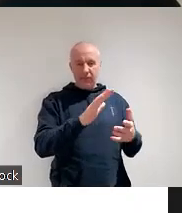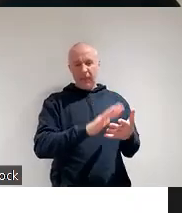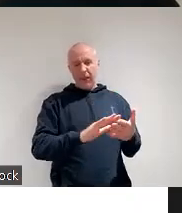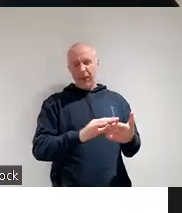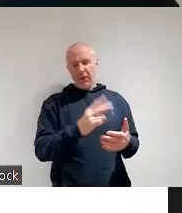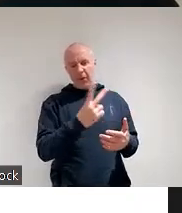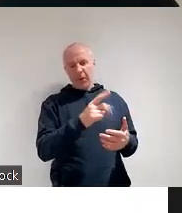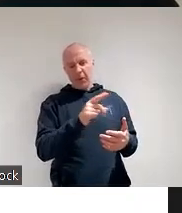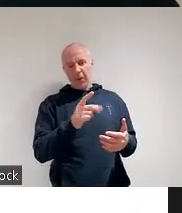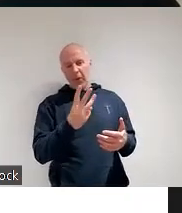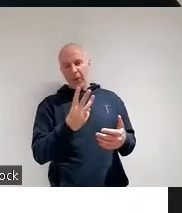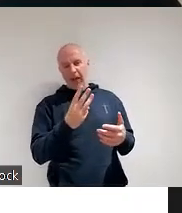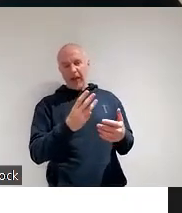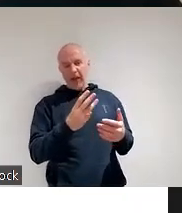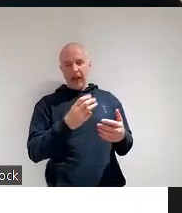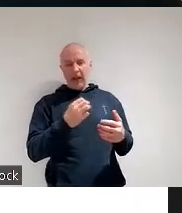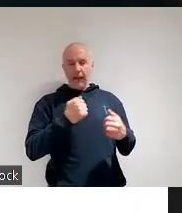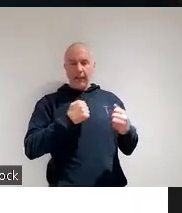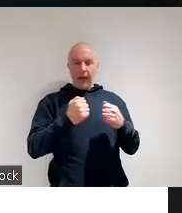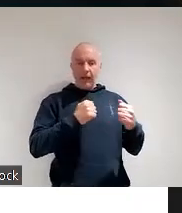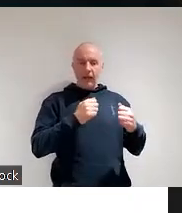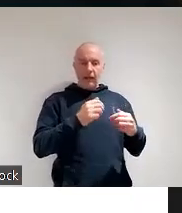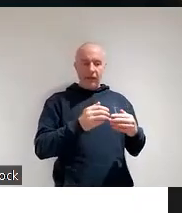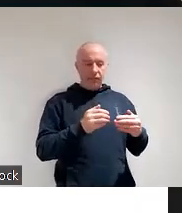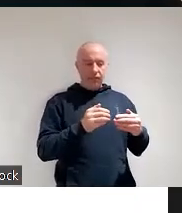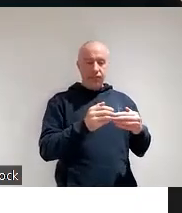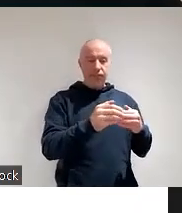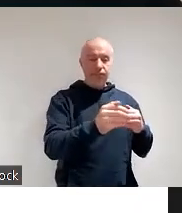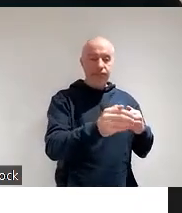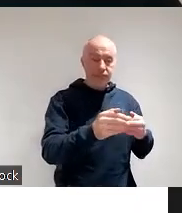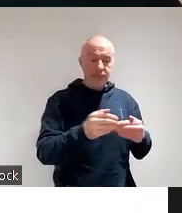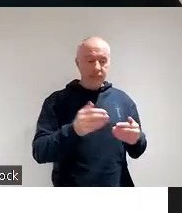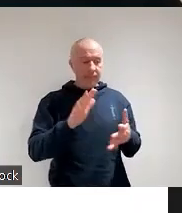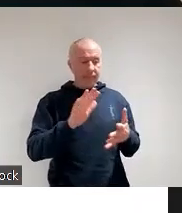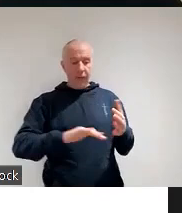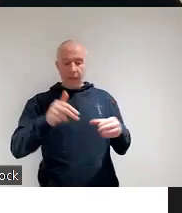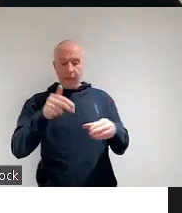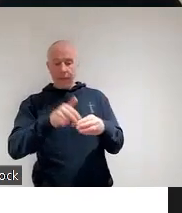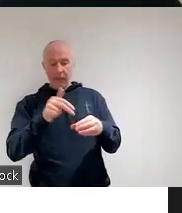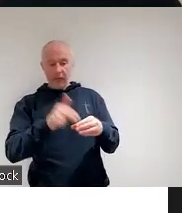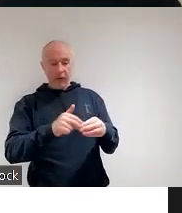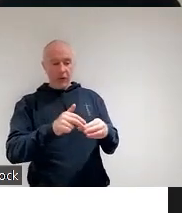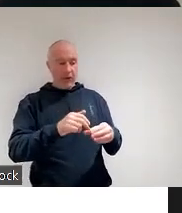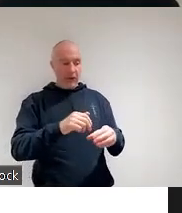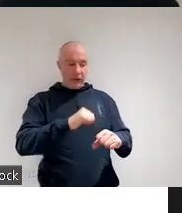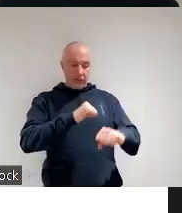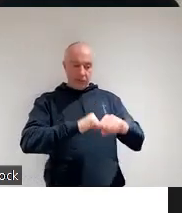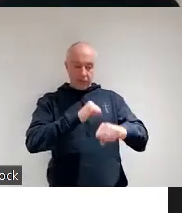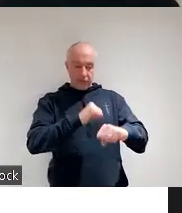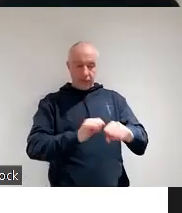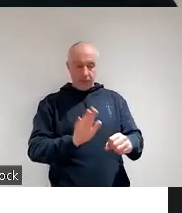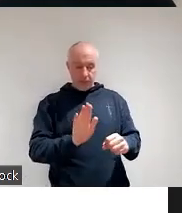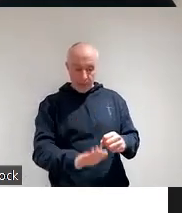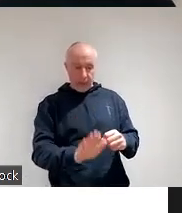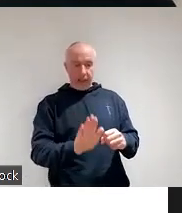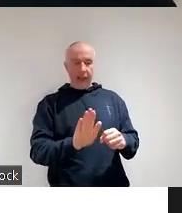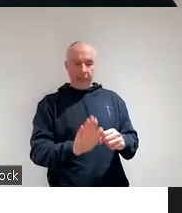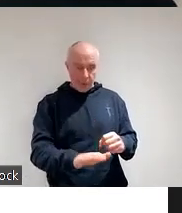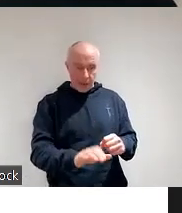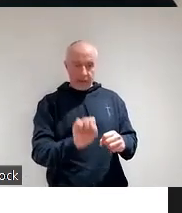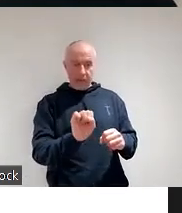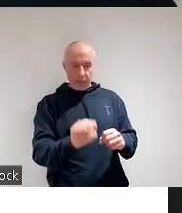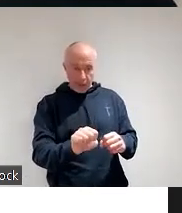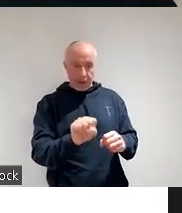And the way how it's being charged is based on the regenerative energy that is created every time when you're trying to brake the vehicle. But the middle